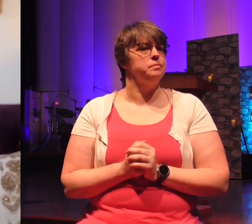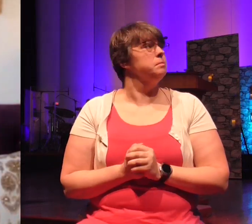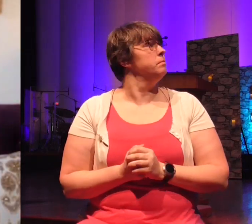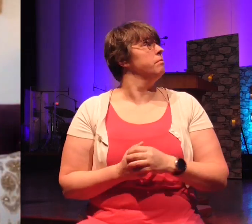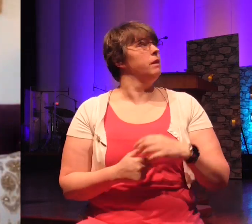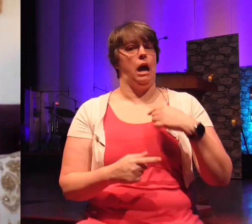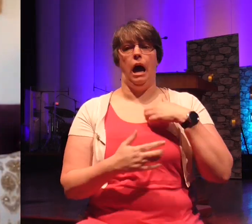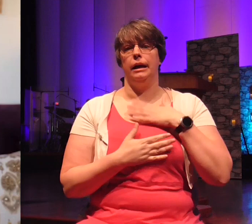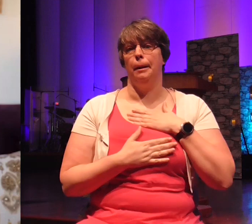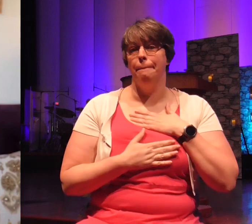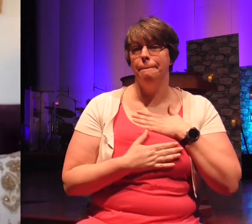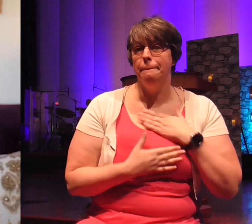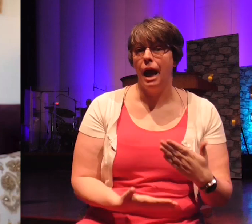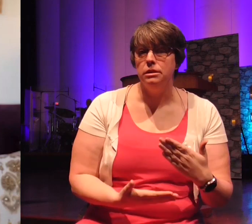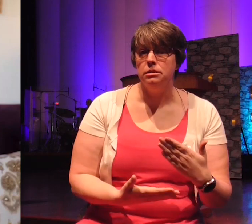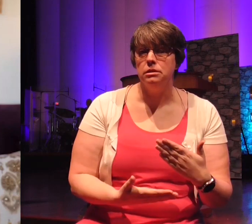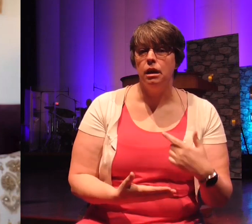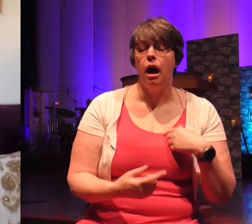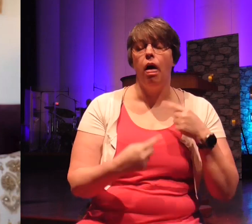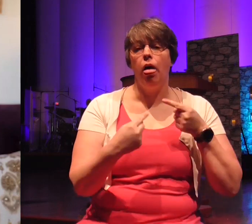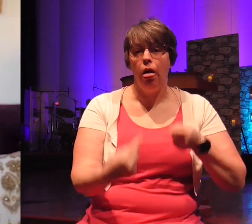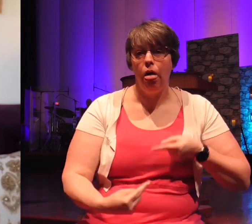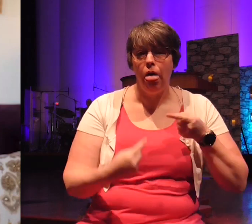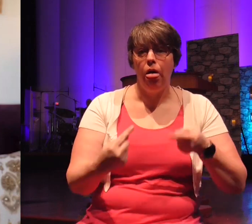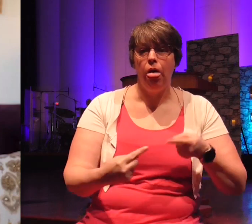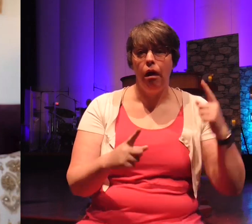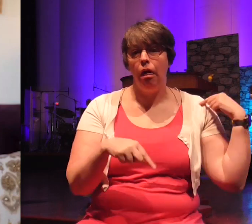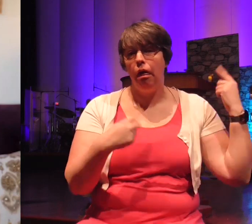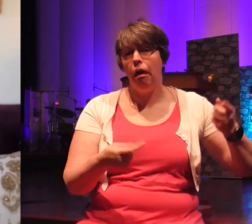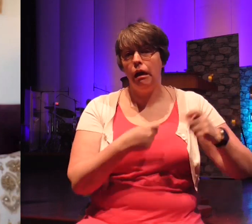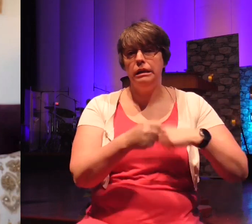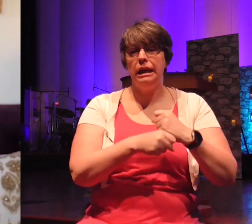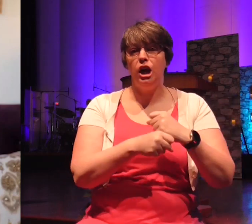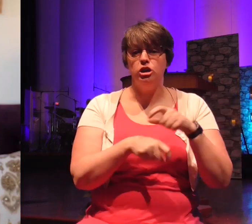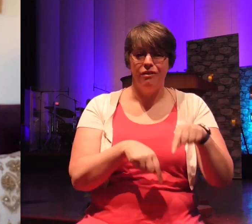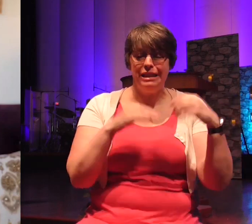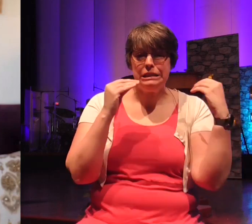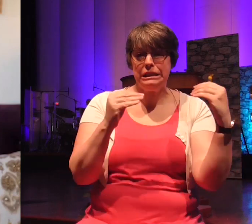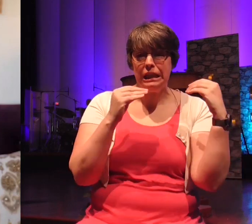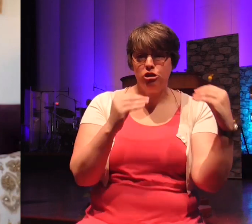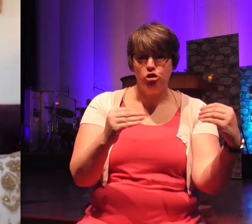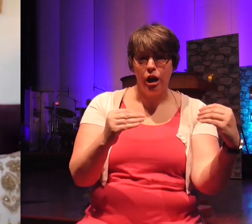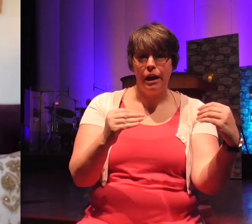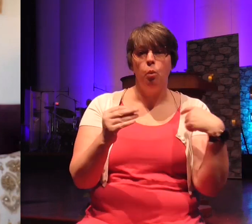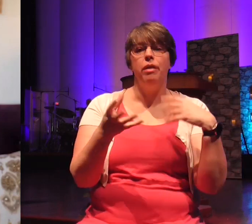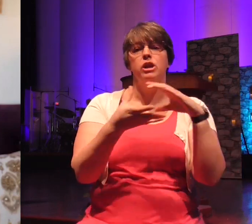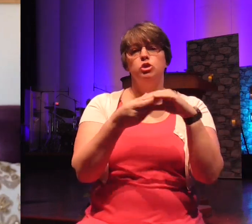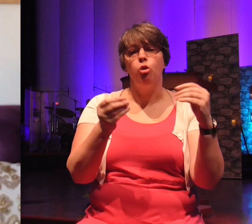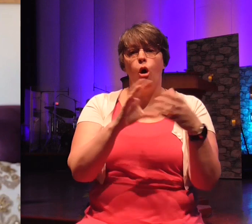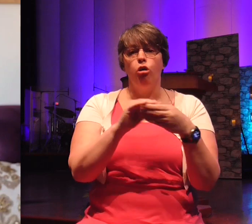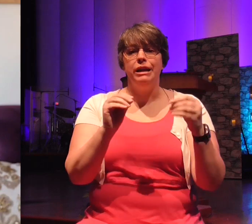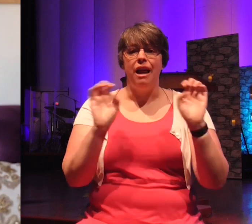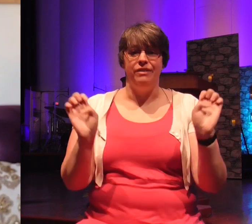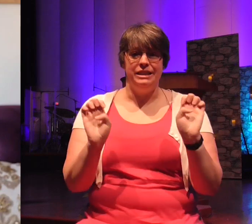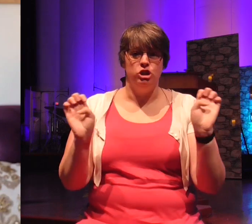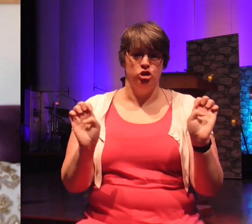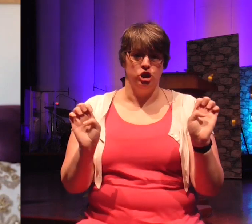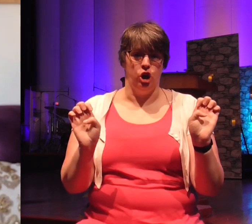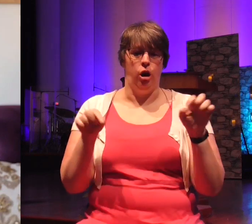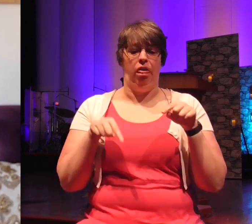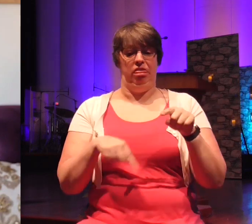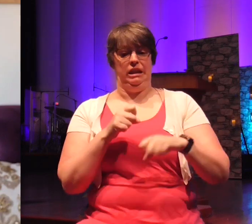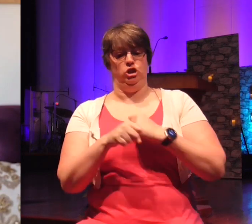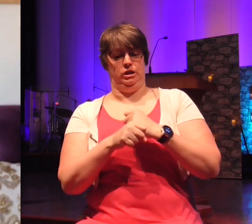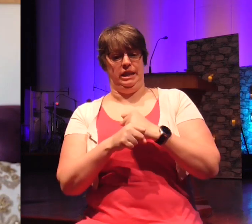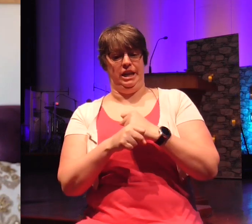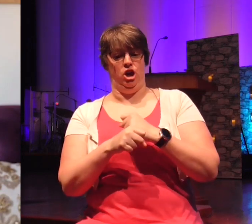admit it, I've had a struggle over the years here in this teaching with the story of Easter. This year,